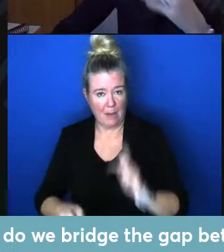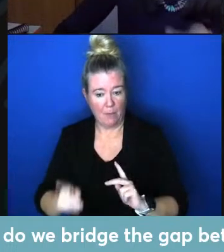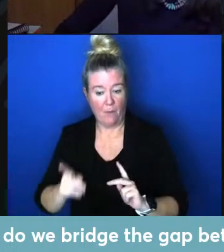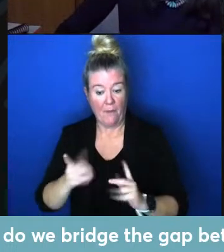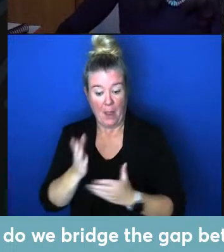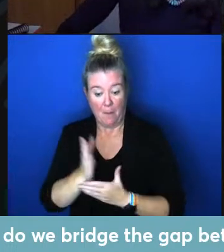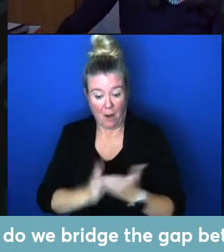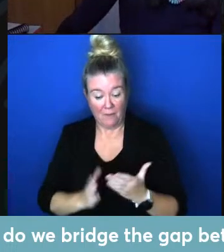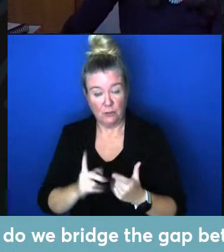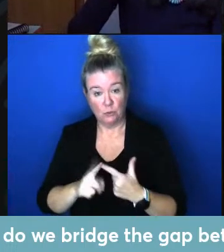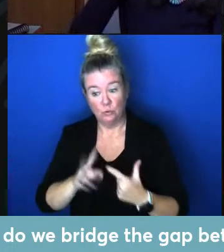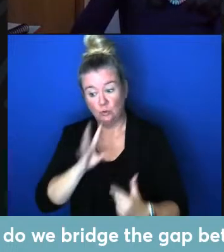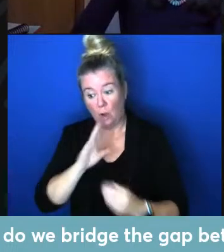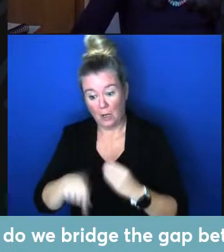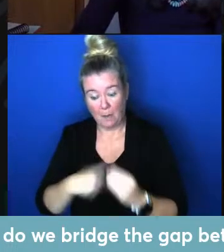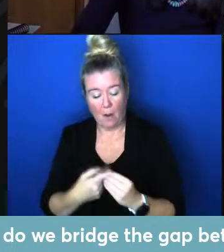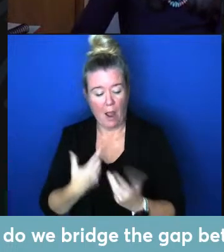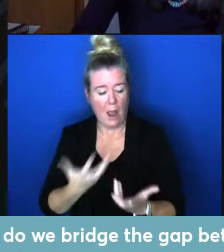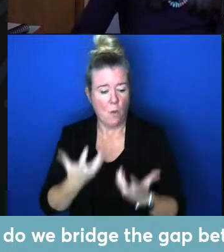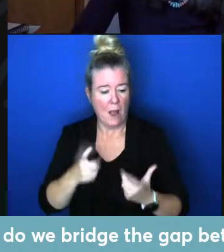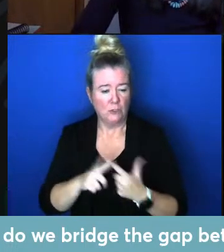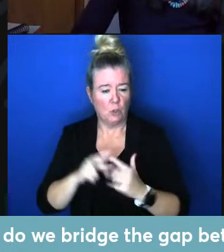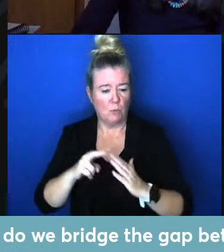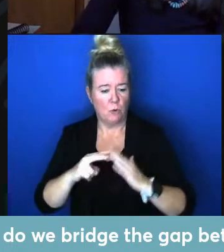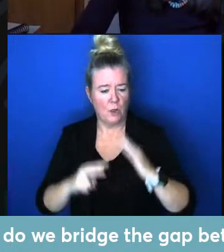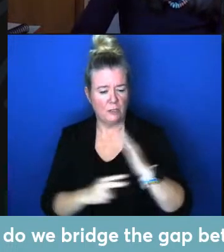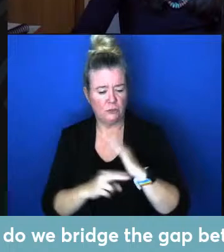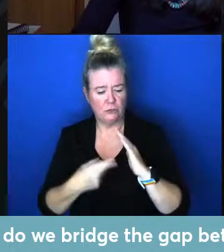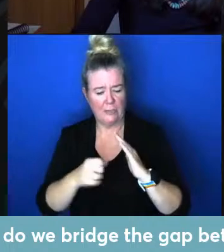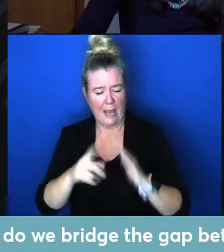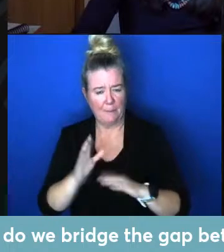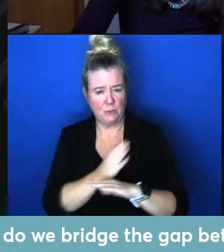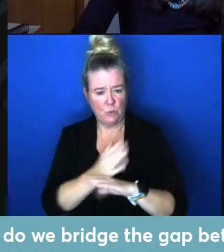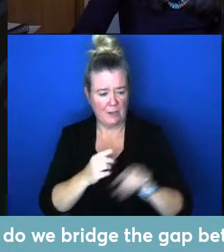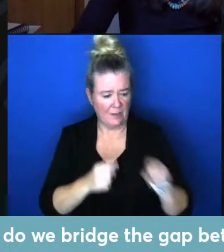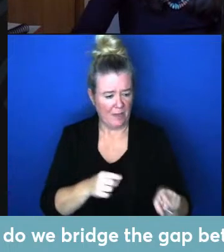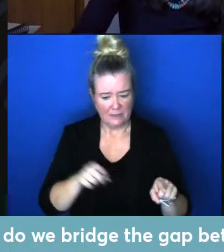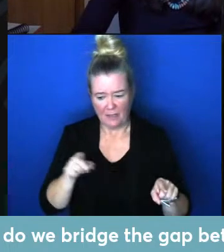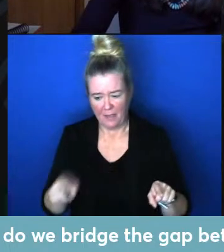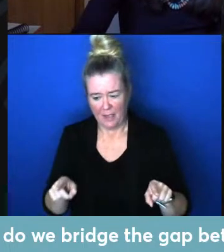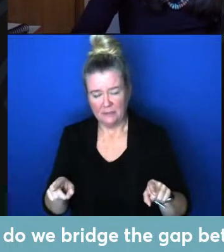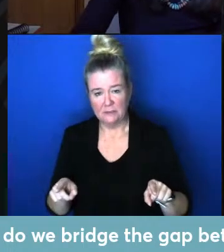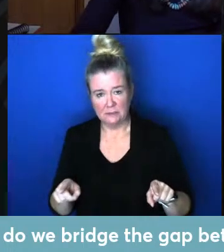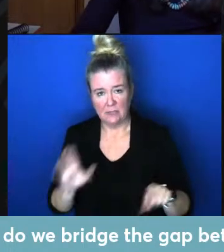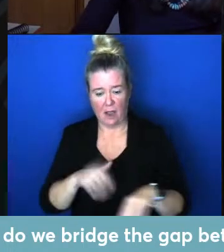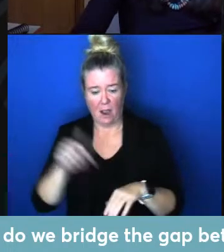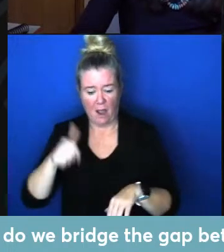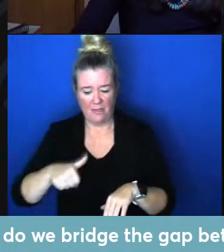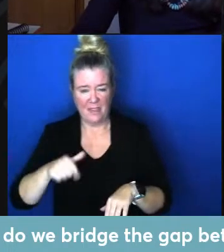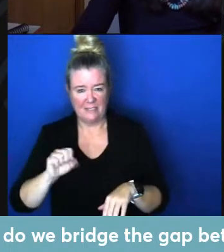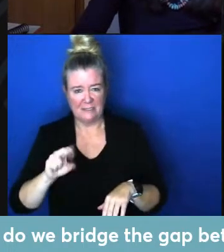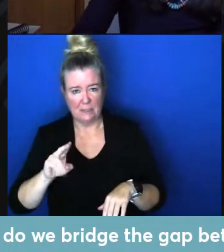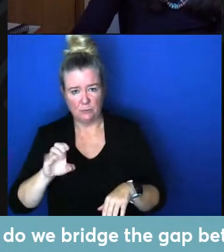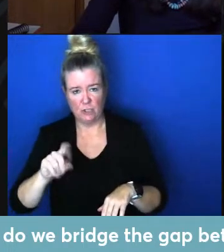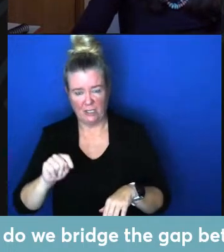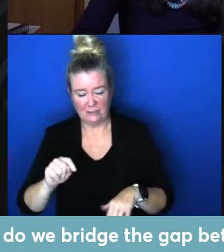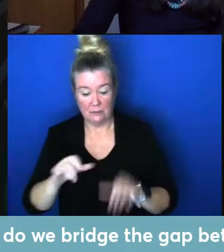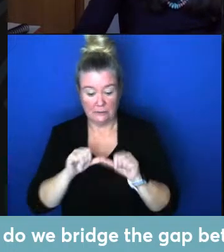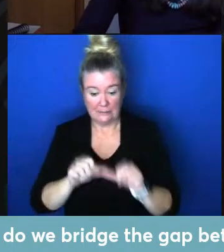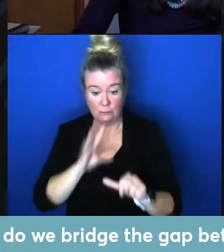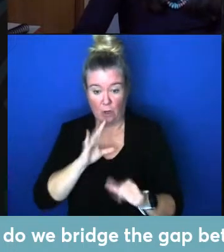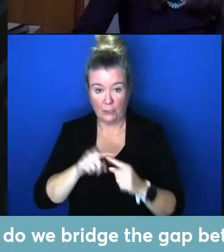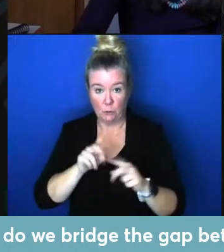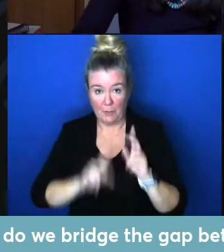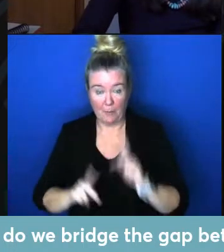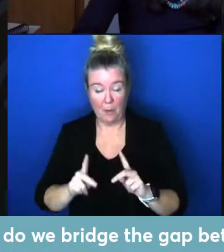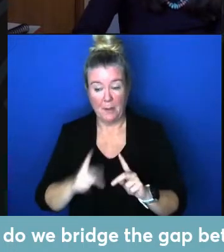of it is just talking about, I'm looking to bridge the gap between this and this on this subject. And just keep talking to people. And